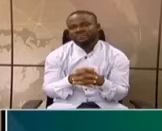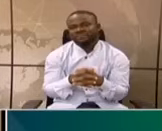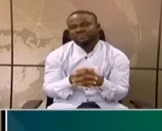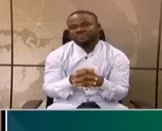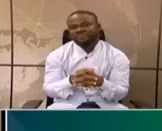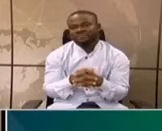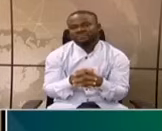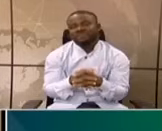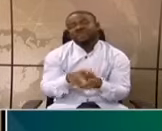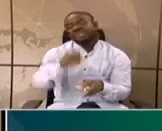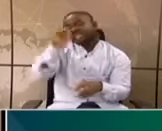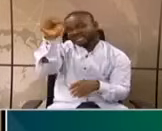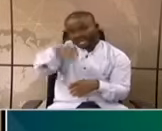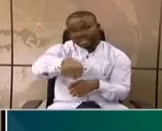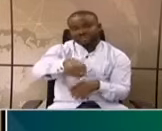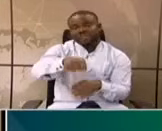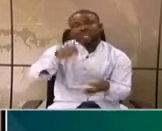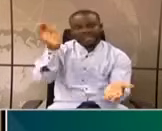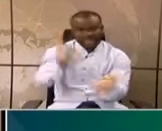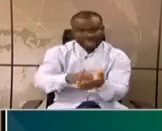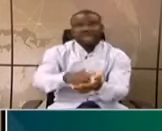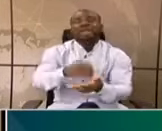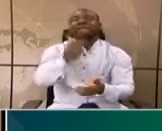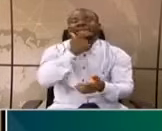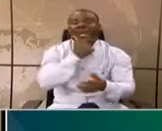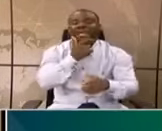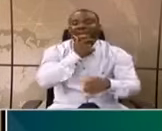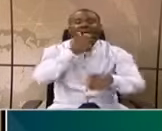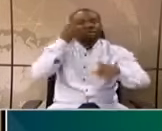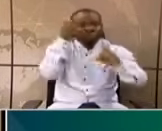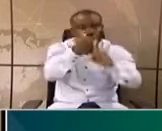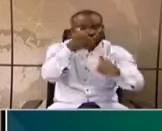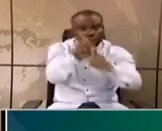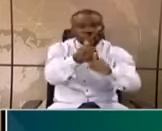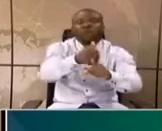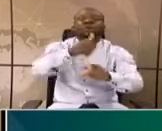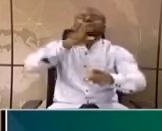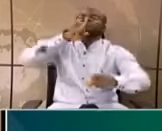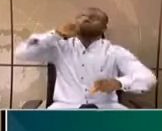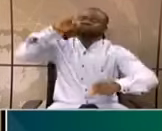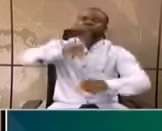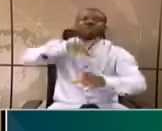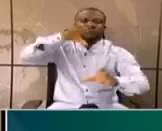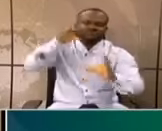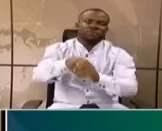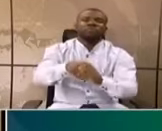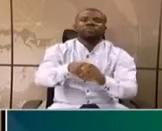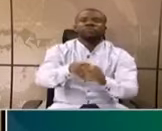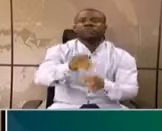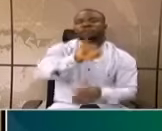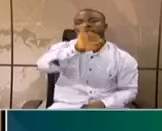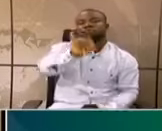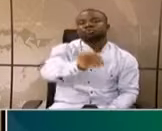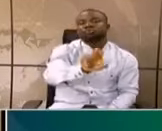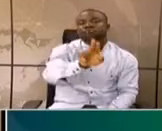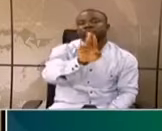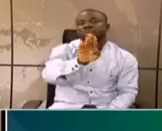he is actively involved! Mayana, Maya! Jubilee House is actively